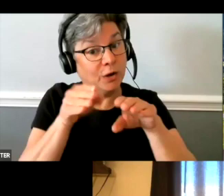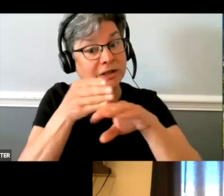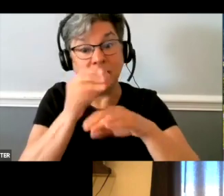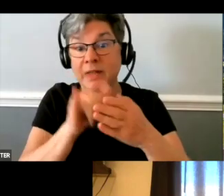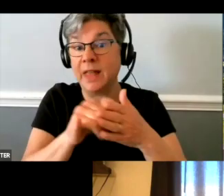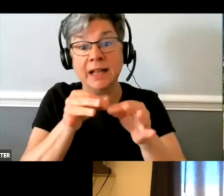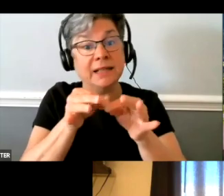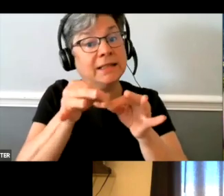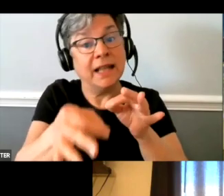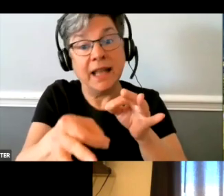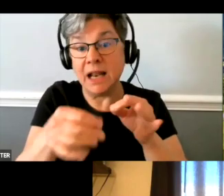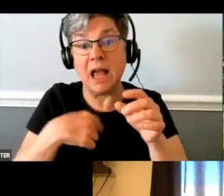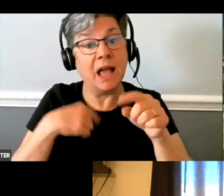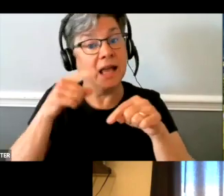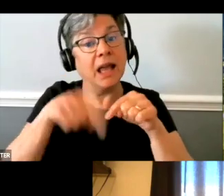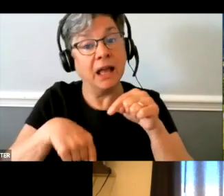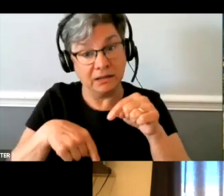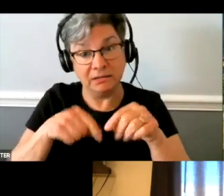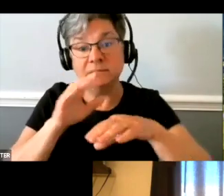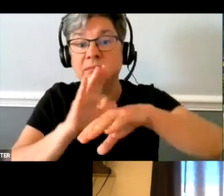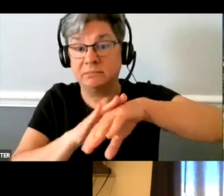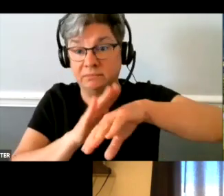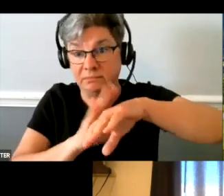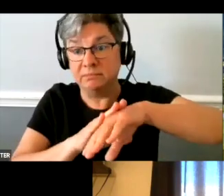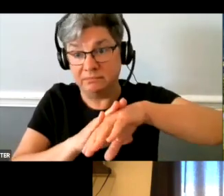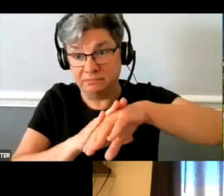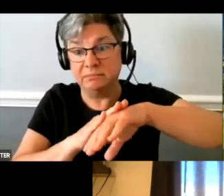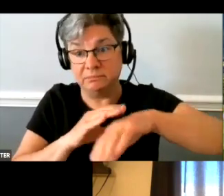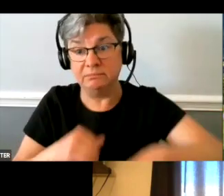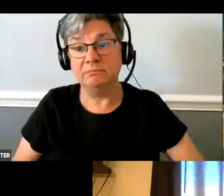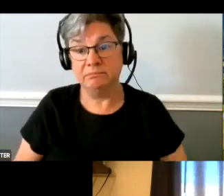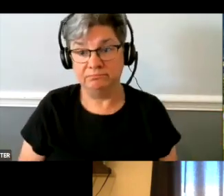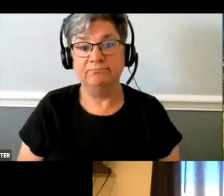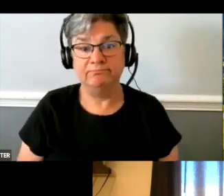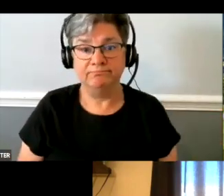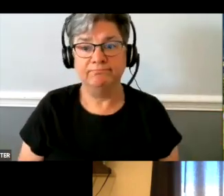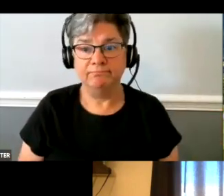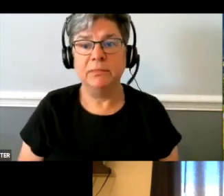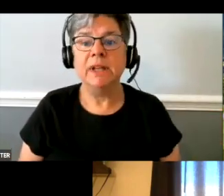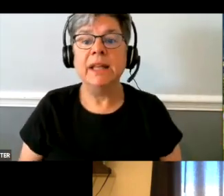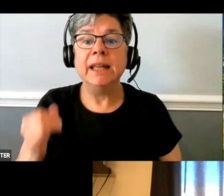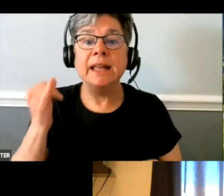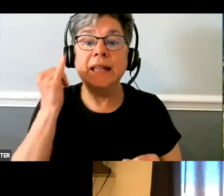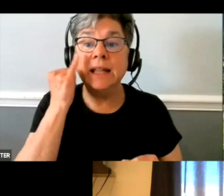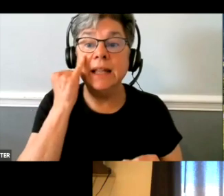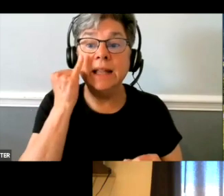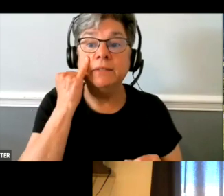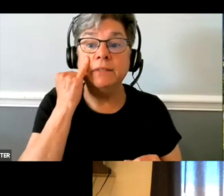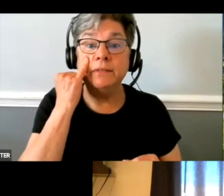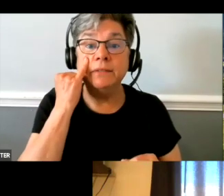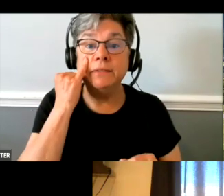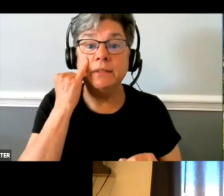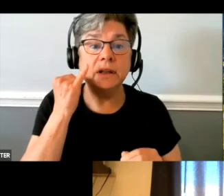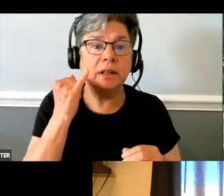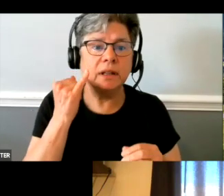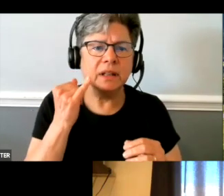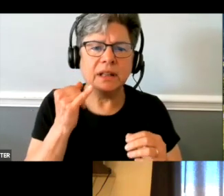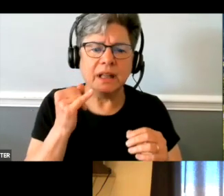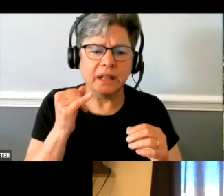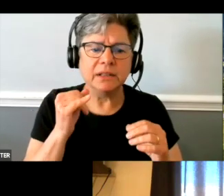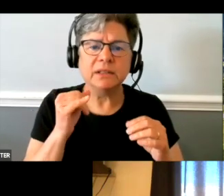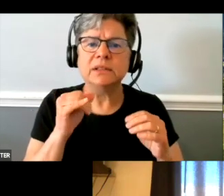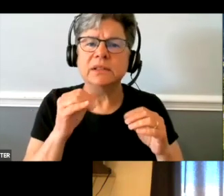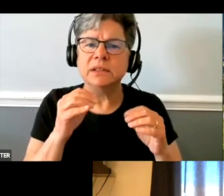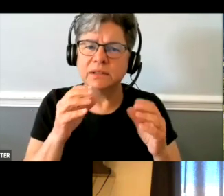extensions. Gotcha. However, I can give you for till Sunday with the labeling